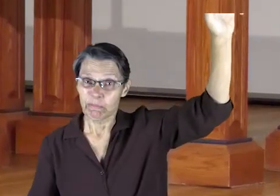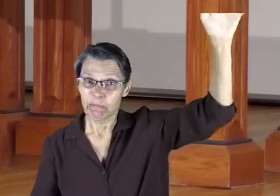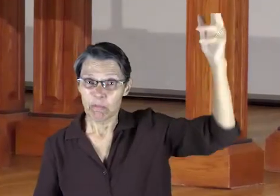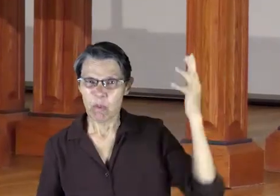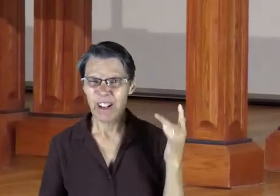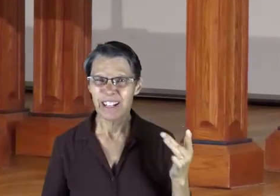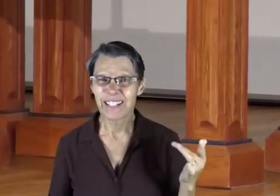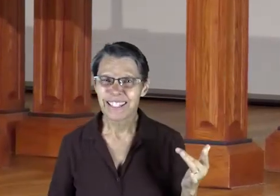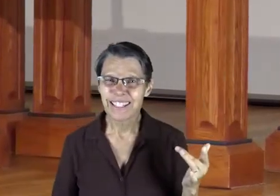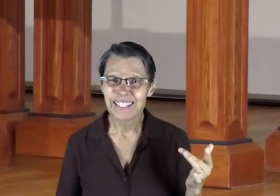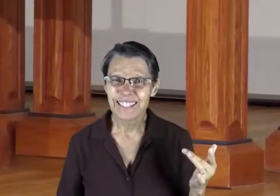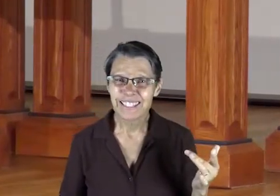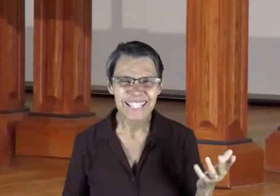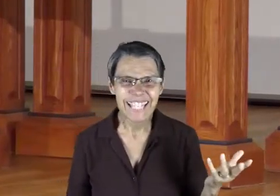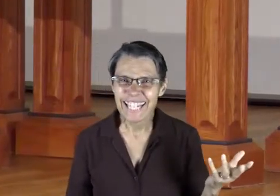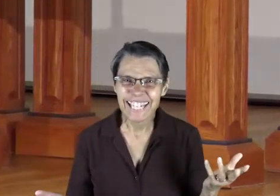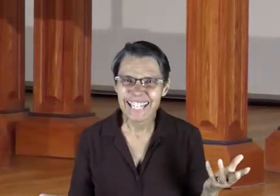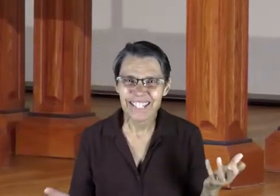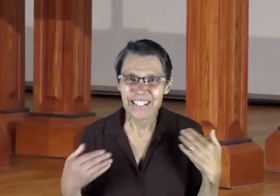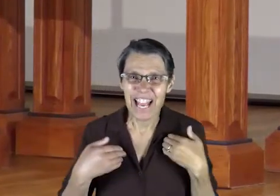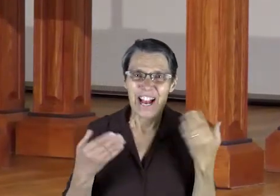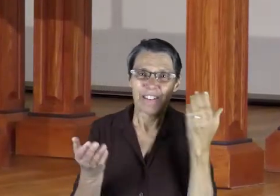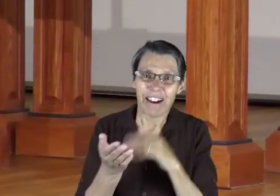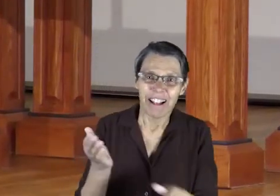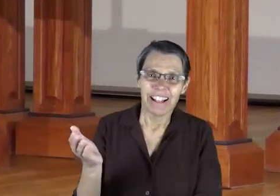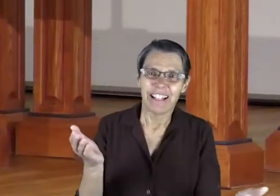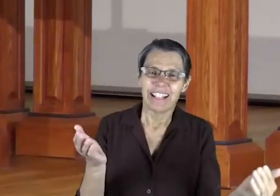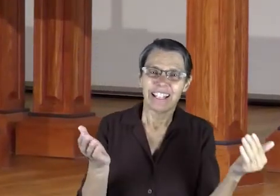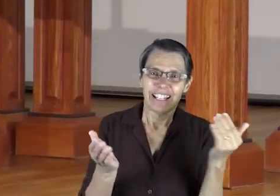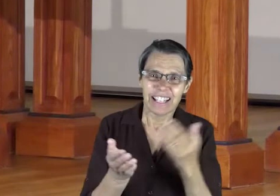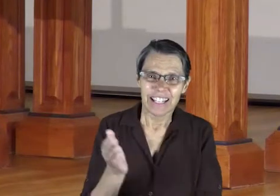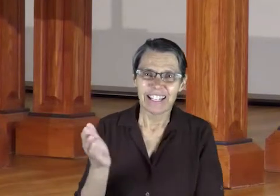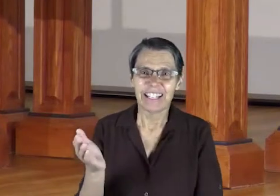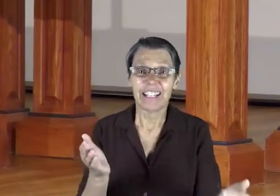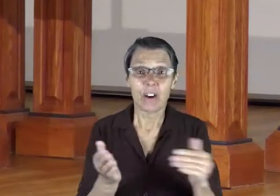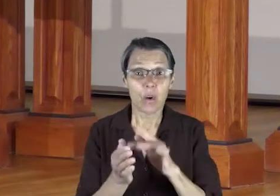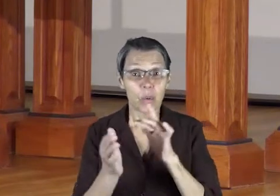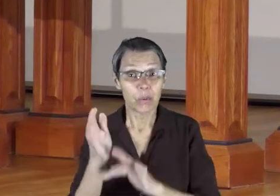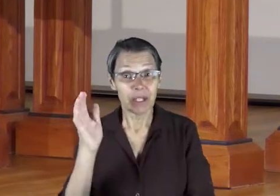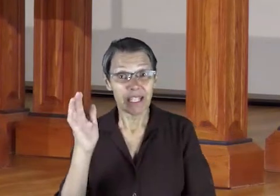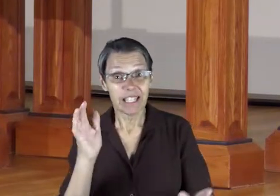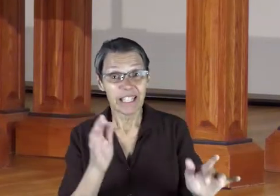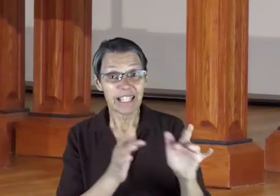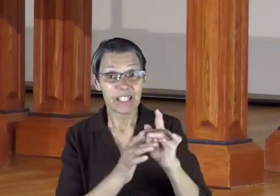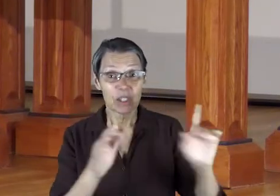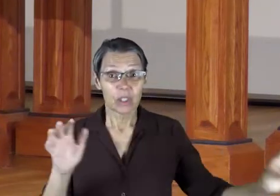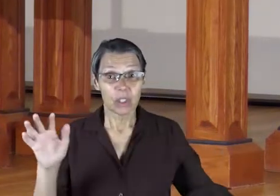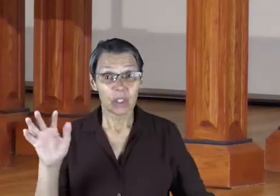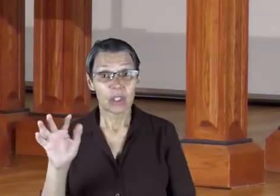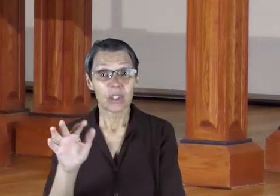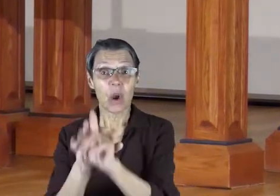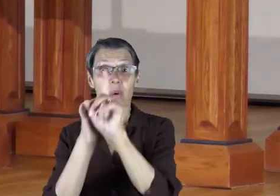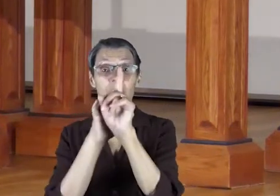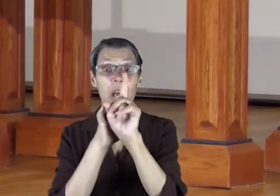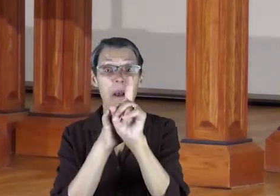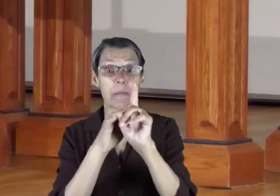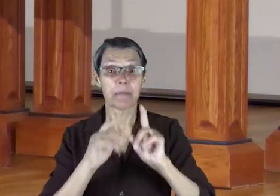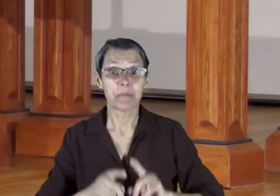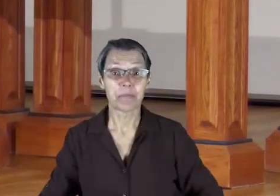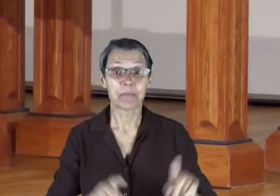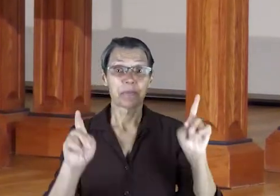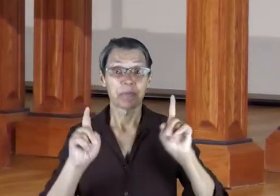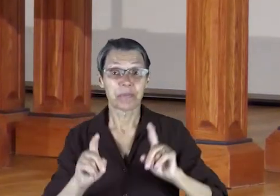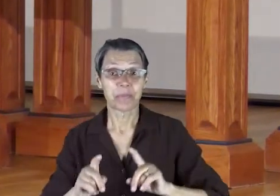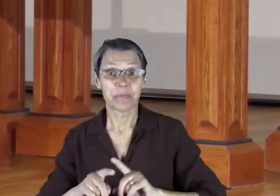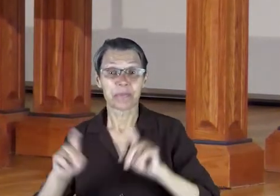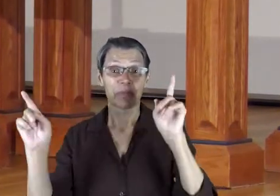When in fact we have time after time after time, when Jesus shows his presence over